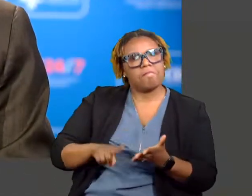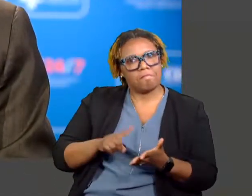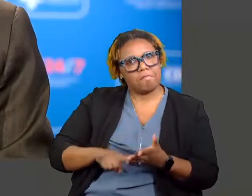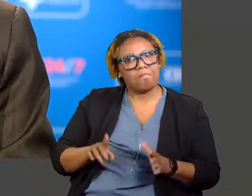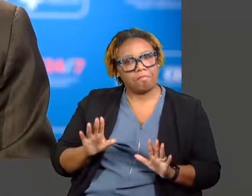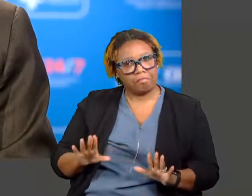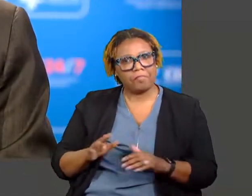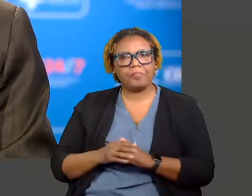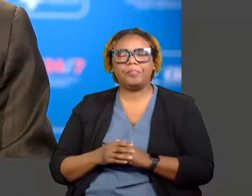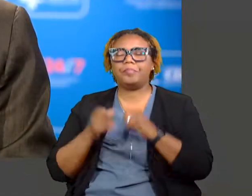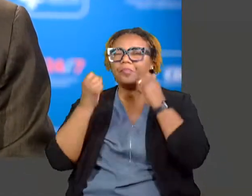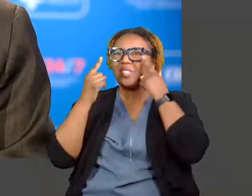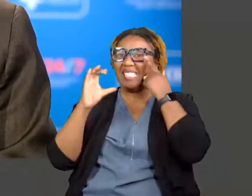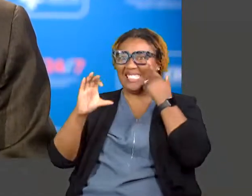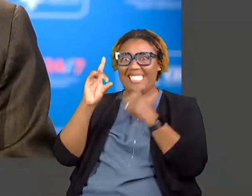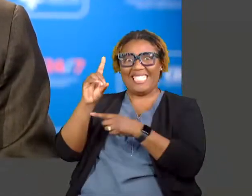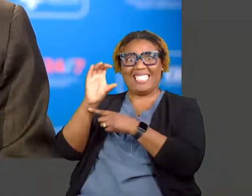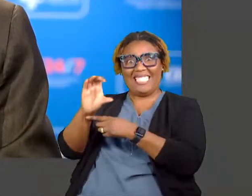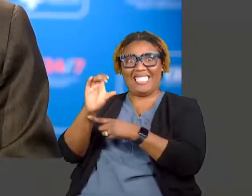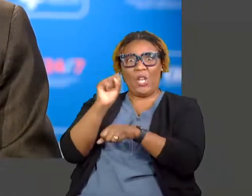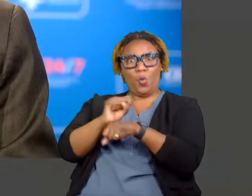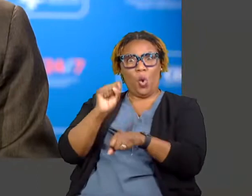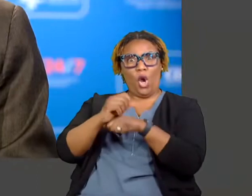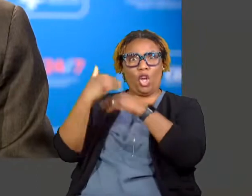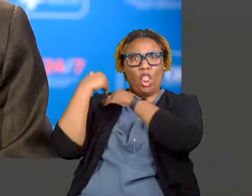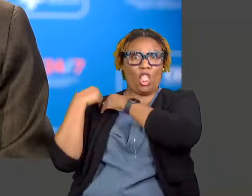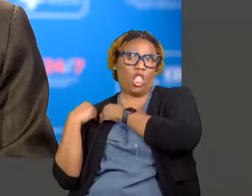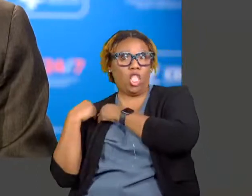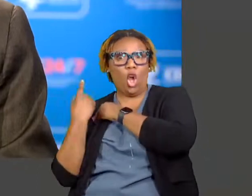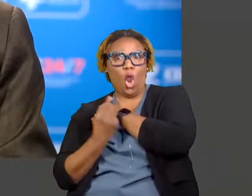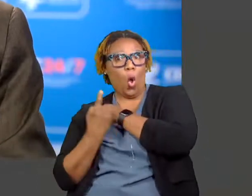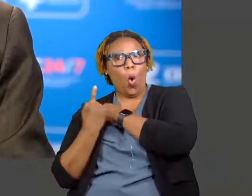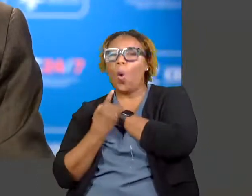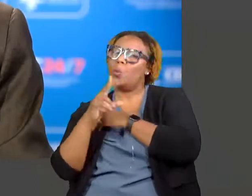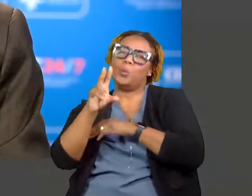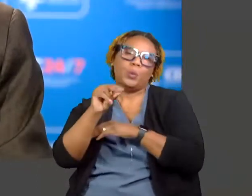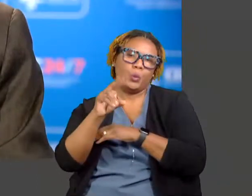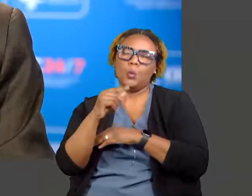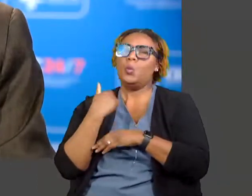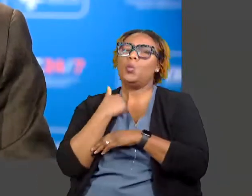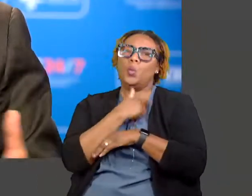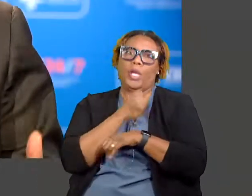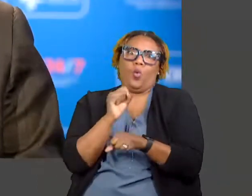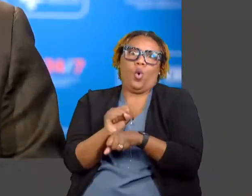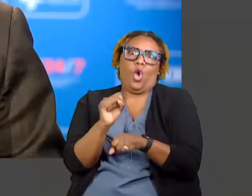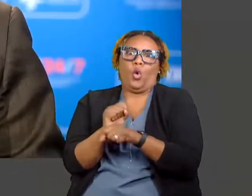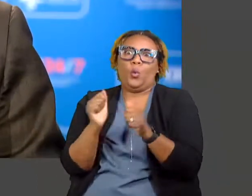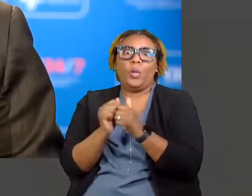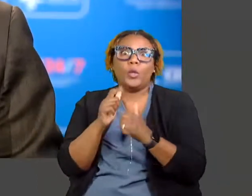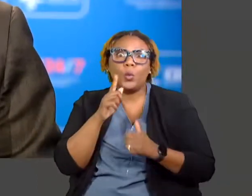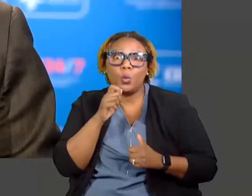this work alone. We are in constant communication and working closely with